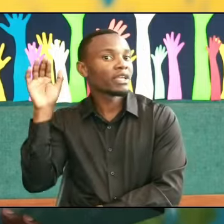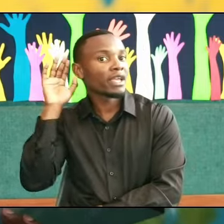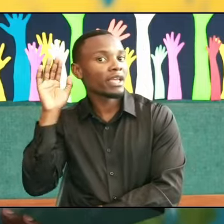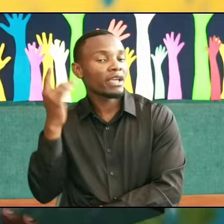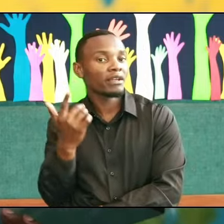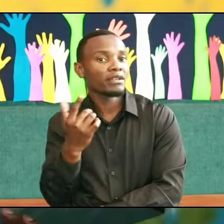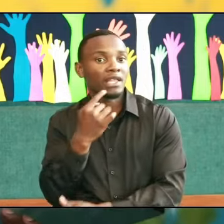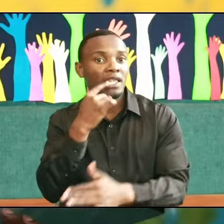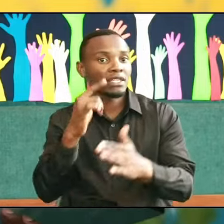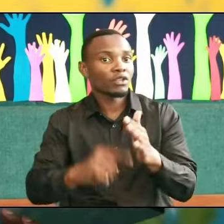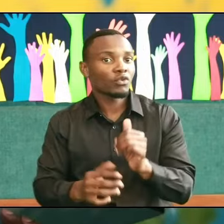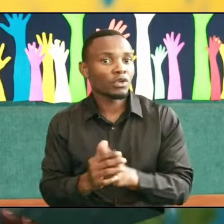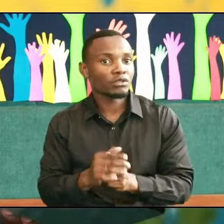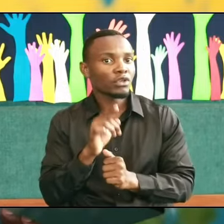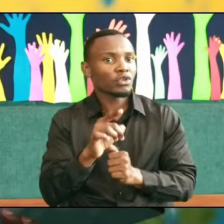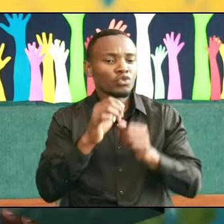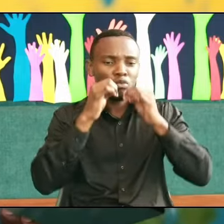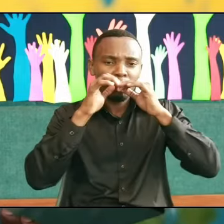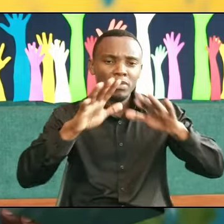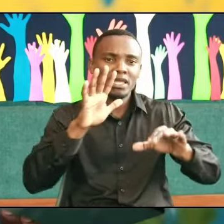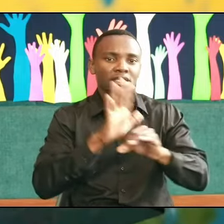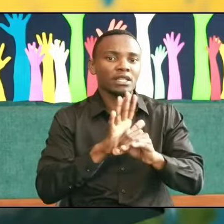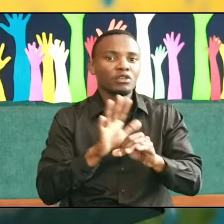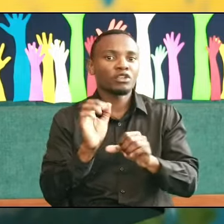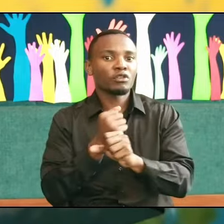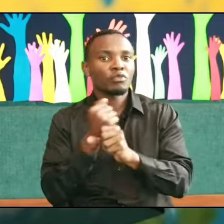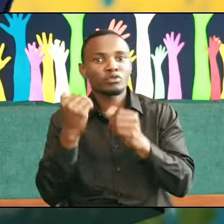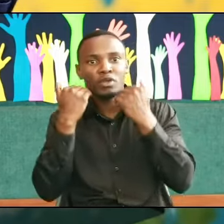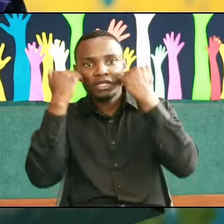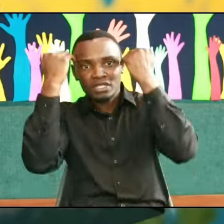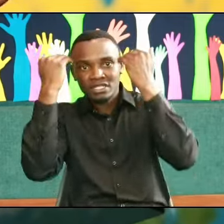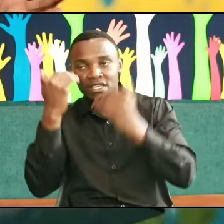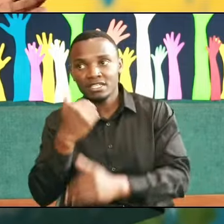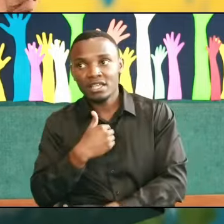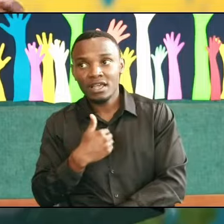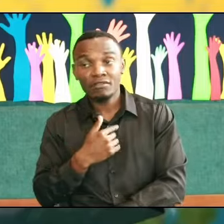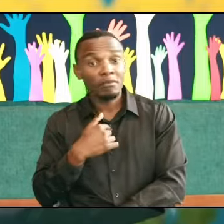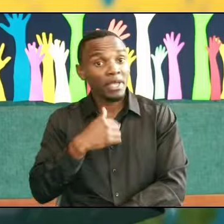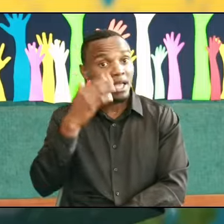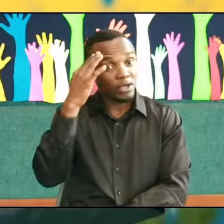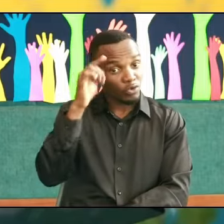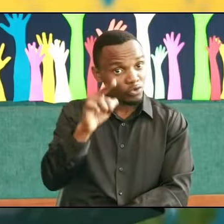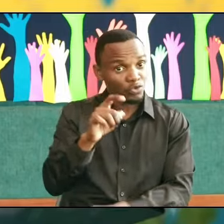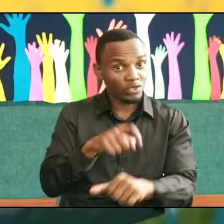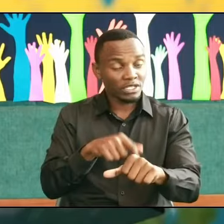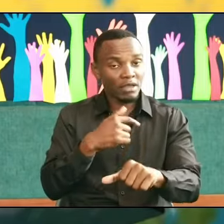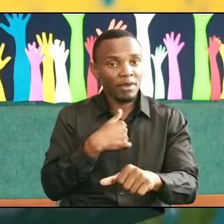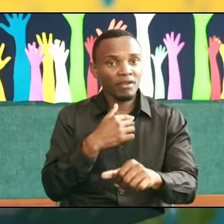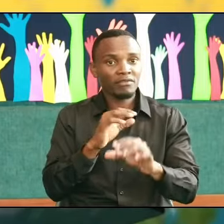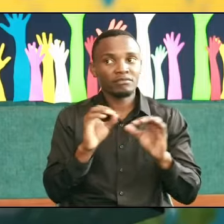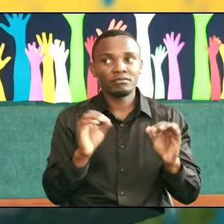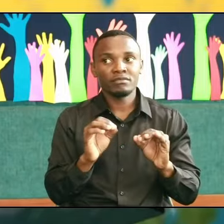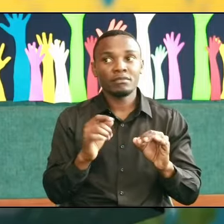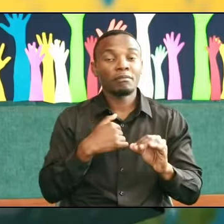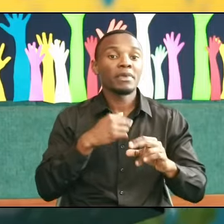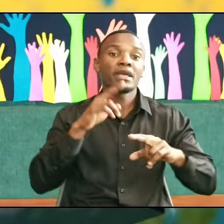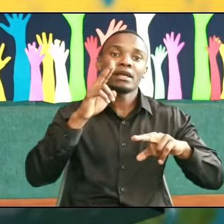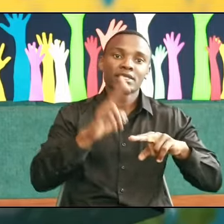too blessed to be stressed." And then she says, "I know you don't have much time." I sat down to